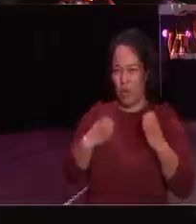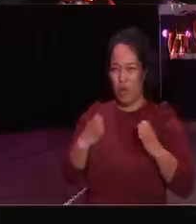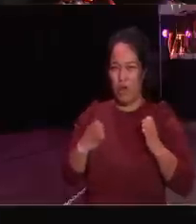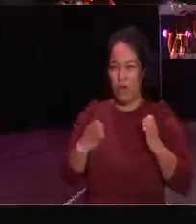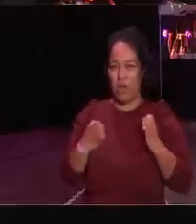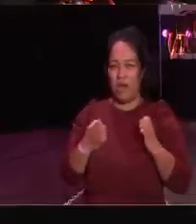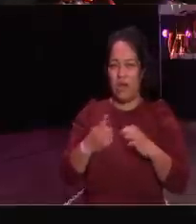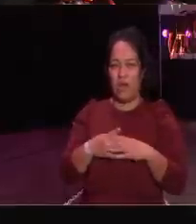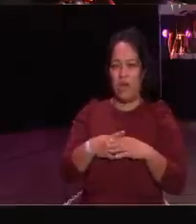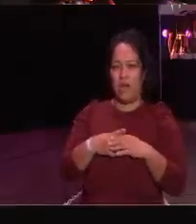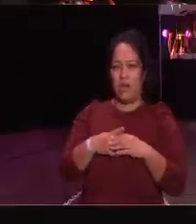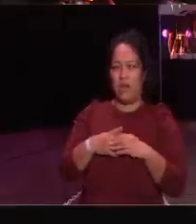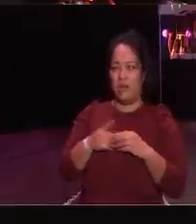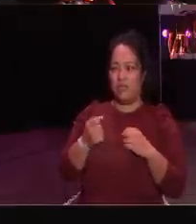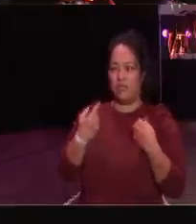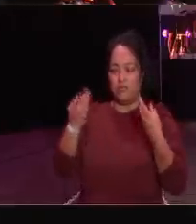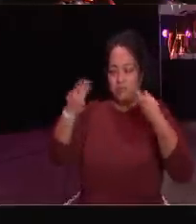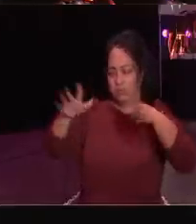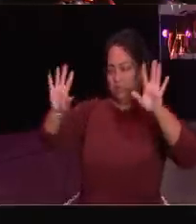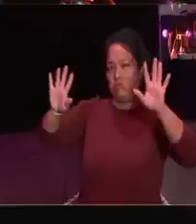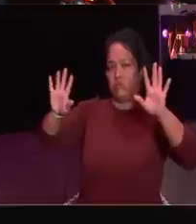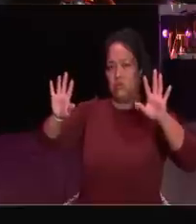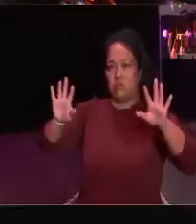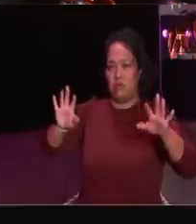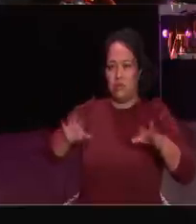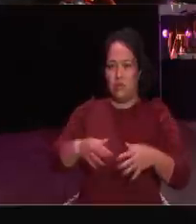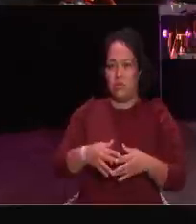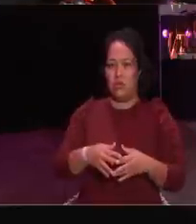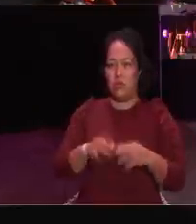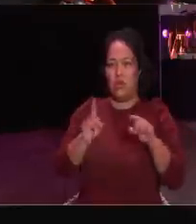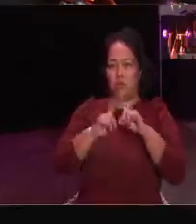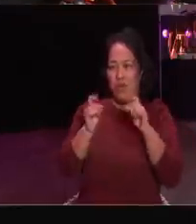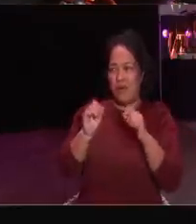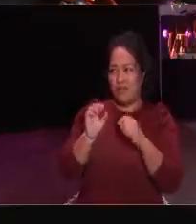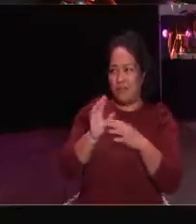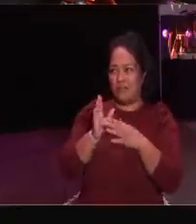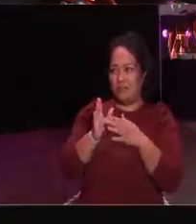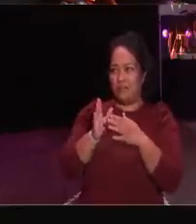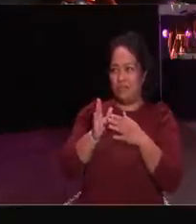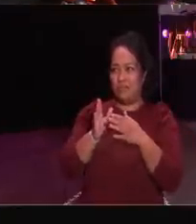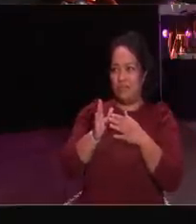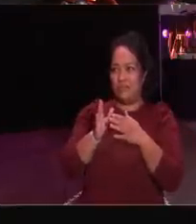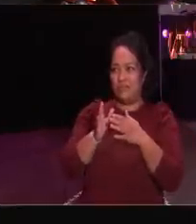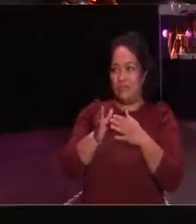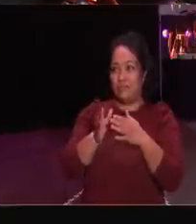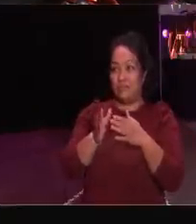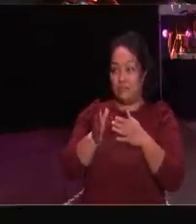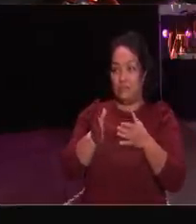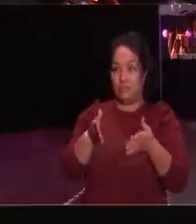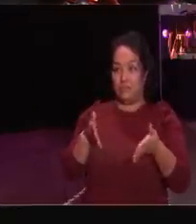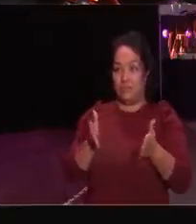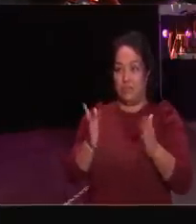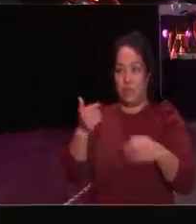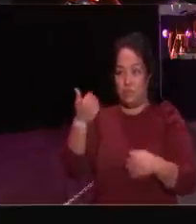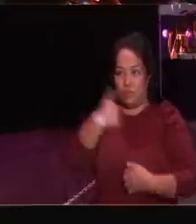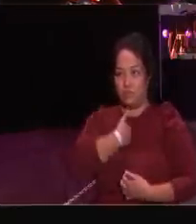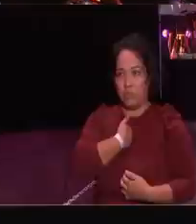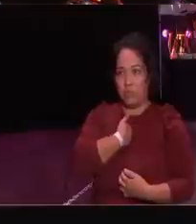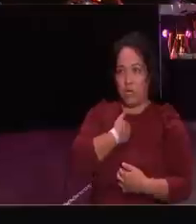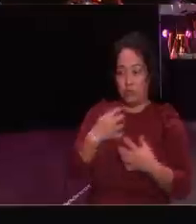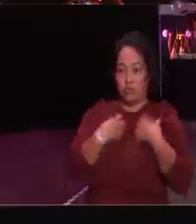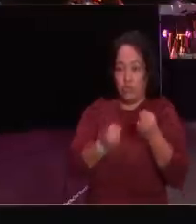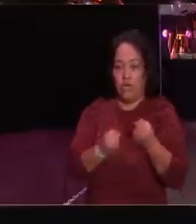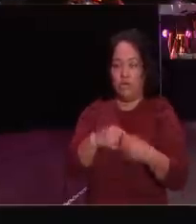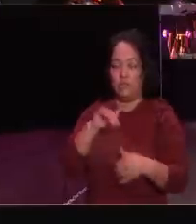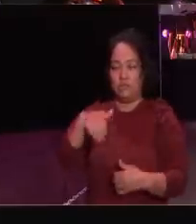Claro que definitely sí. Definitely we want to throw the towel in. Pero hay una fuerza dentro de nosotros. But there is a strength within us. Que yo no te lo lo puedo explicar si tú no la